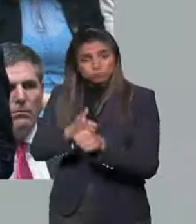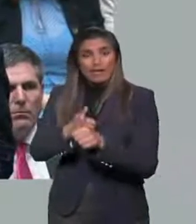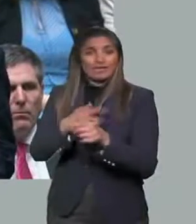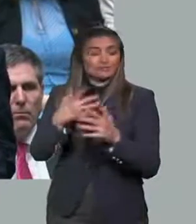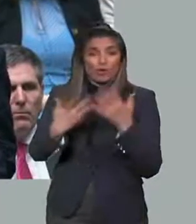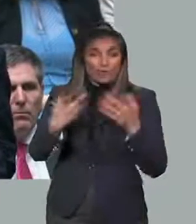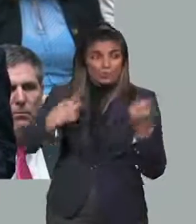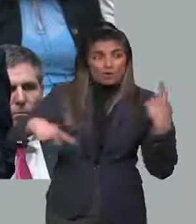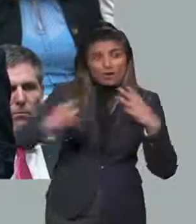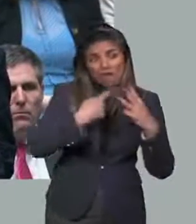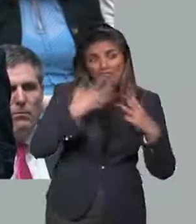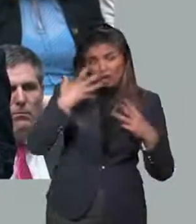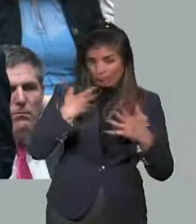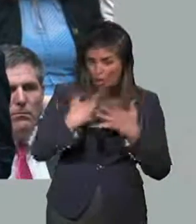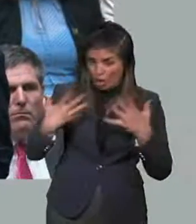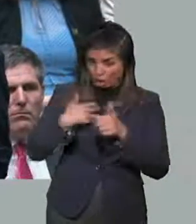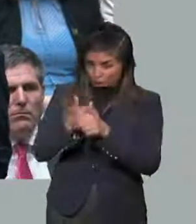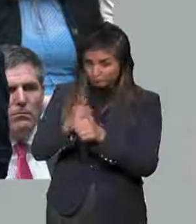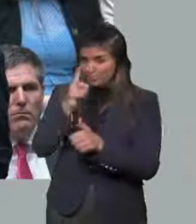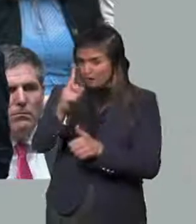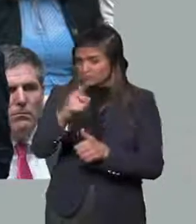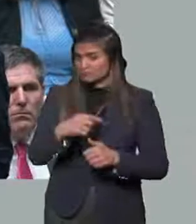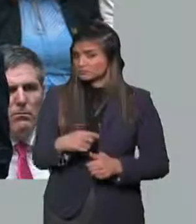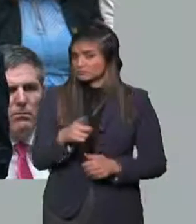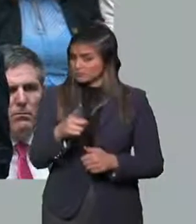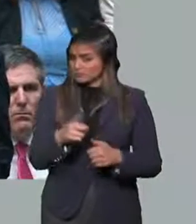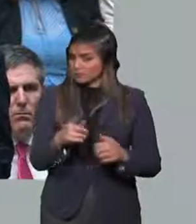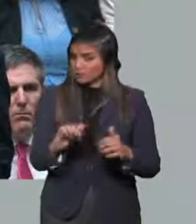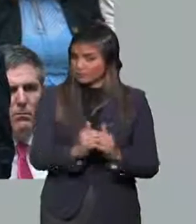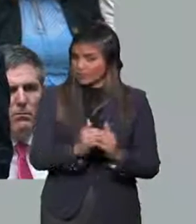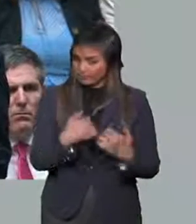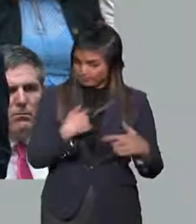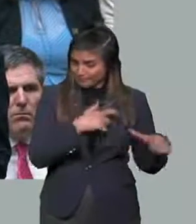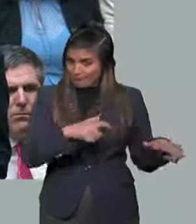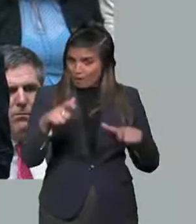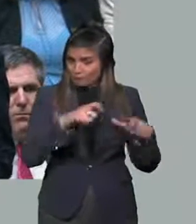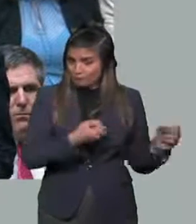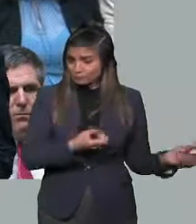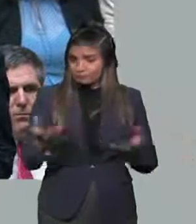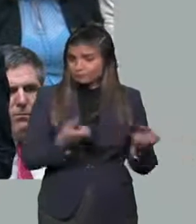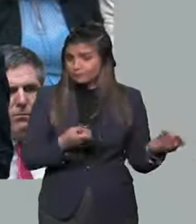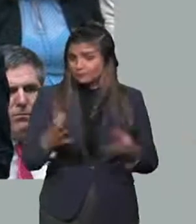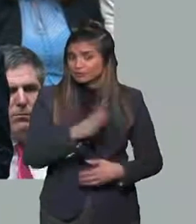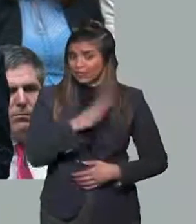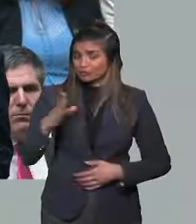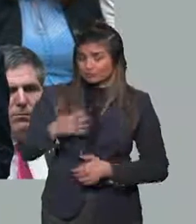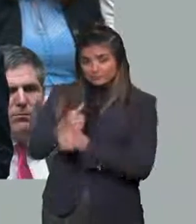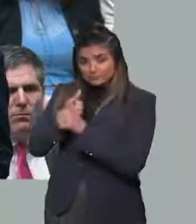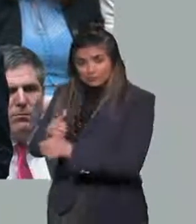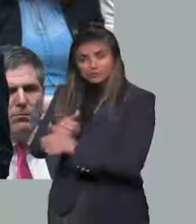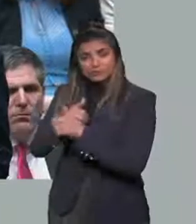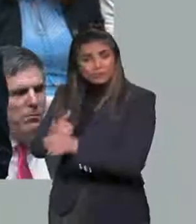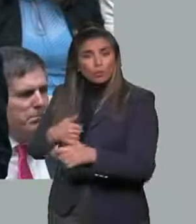country. But can my right honourable friend confirm that we will continue to deliver further military aid and support, and with that we will supply